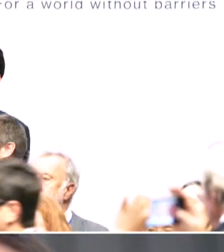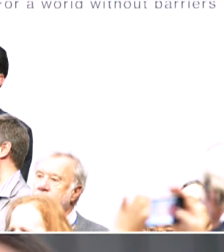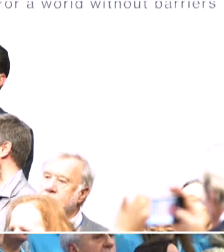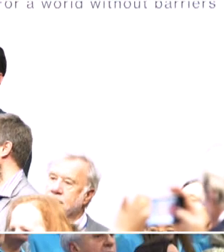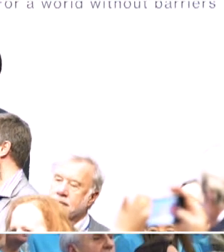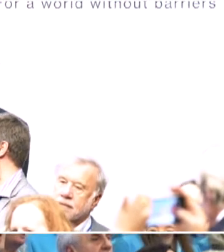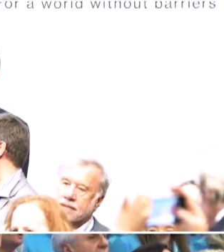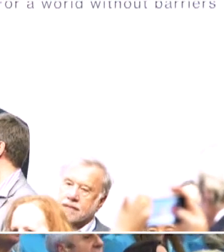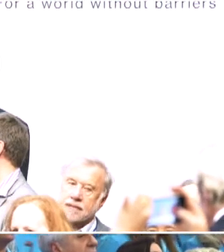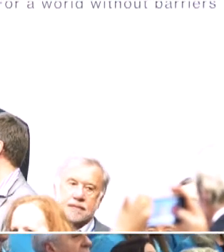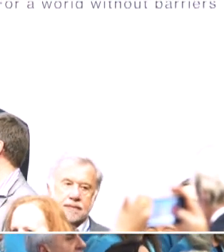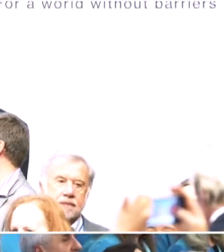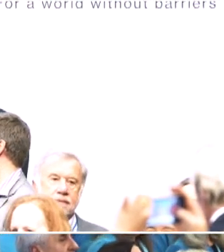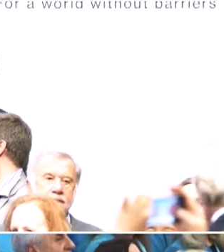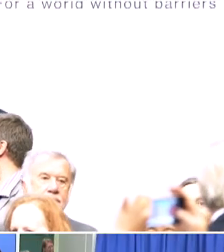borders, zero